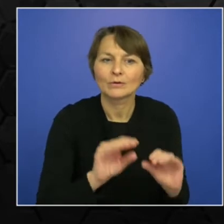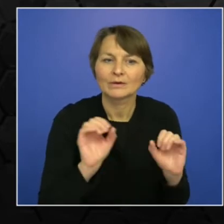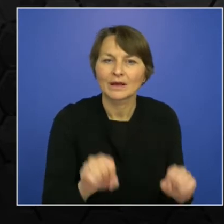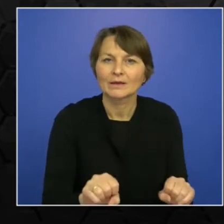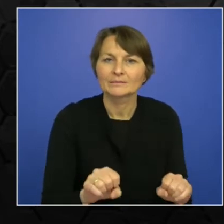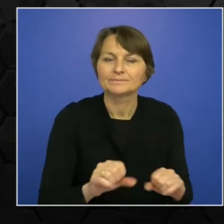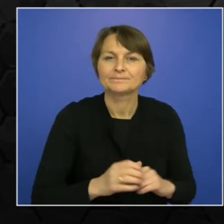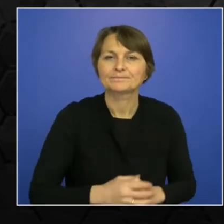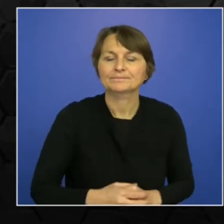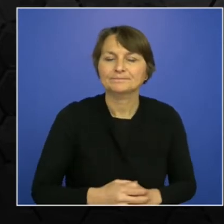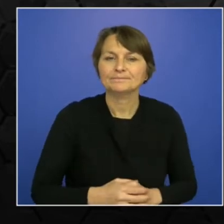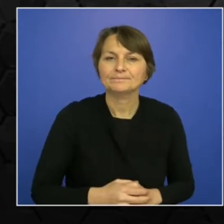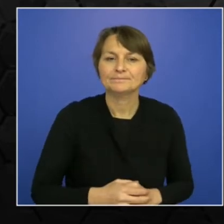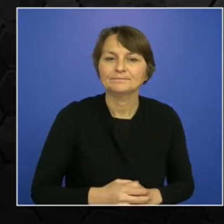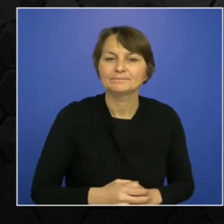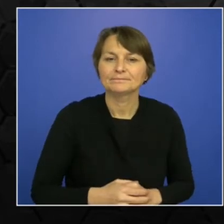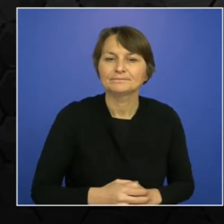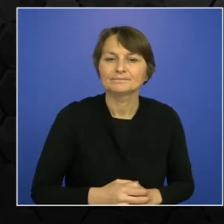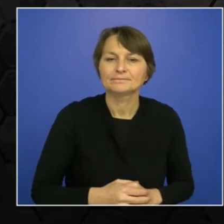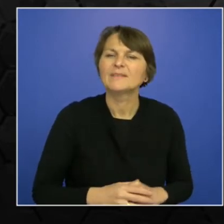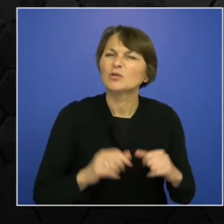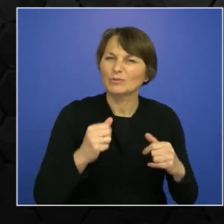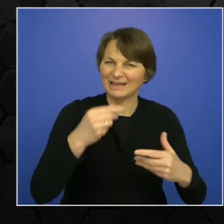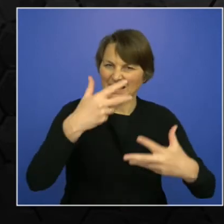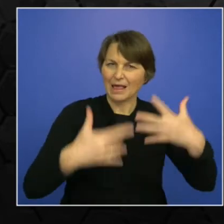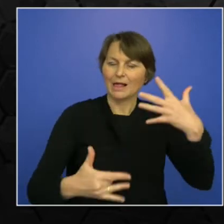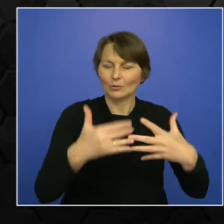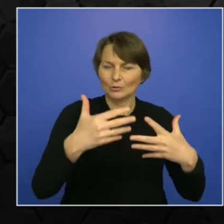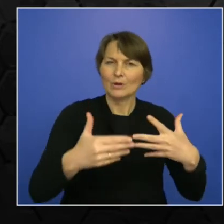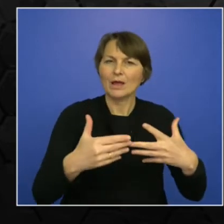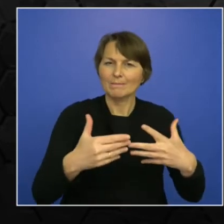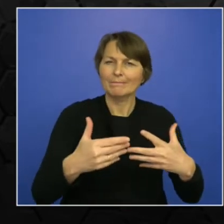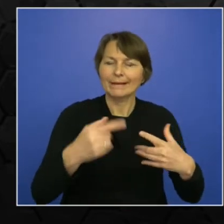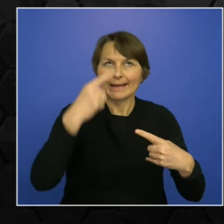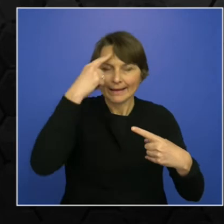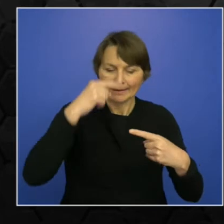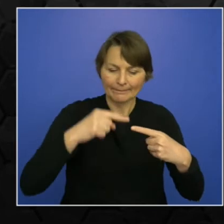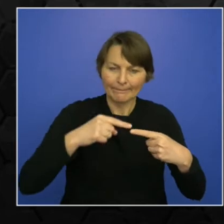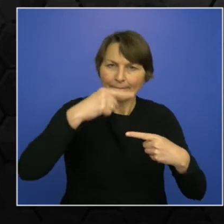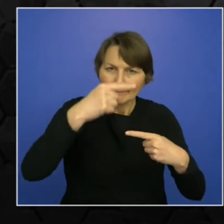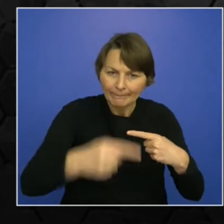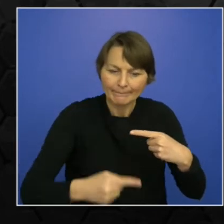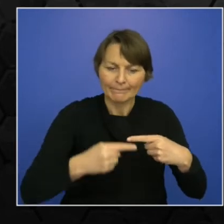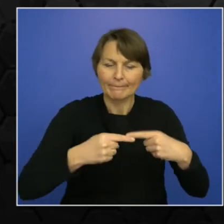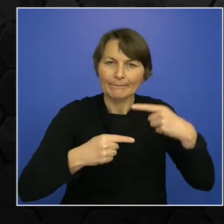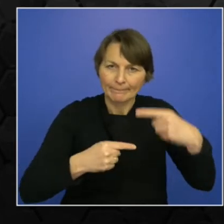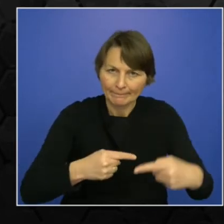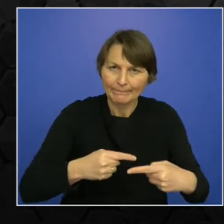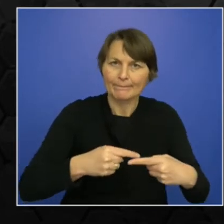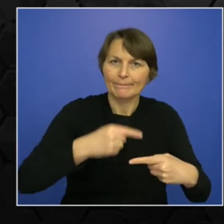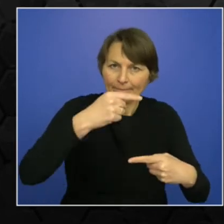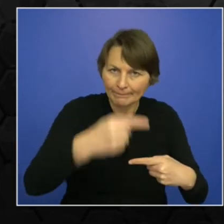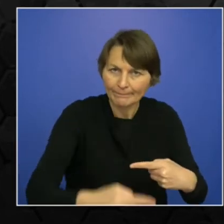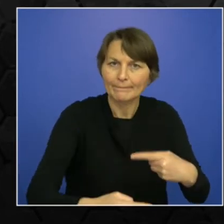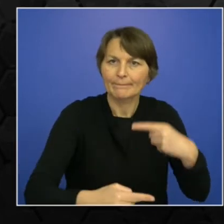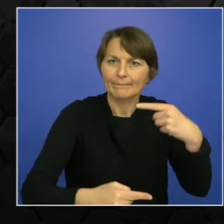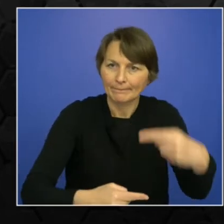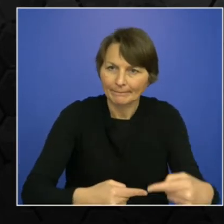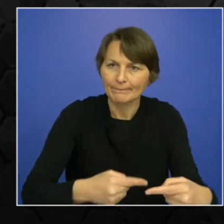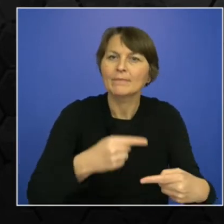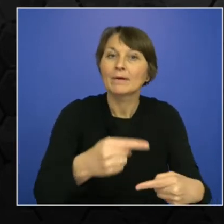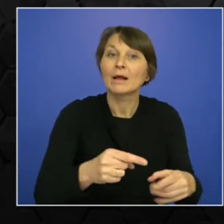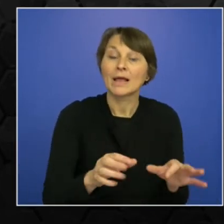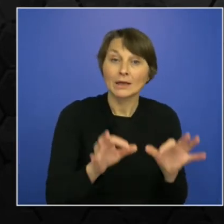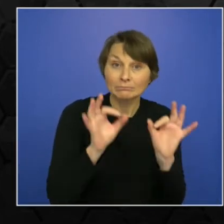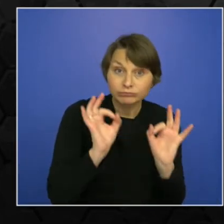After each action, the algorithm receives feedback that helps it determine whether the choice is made was correct,